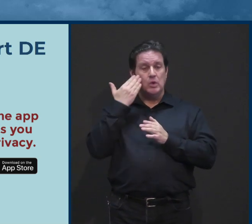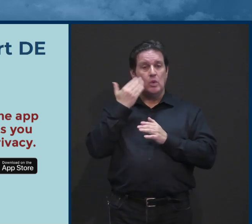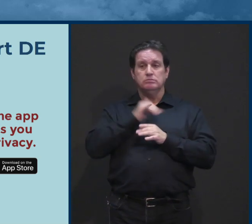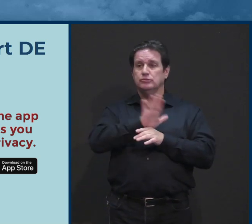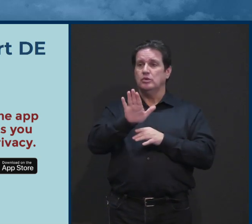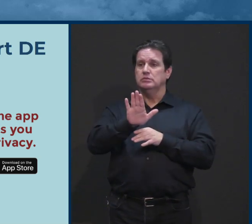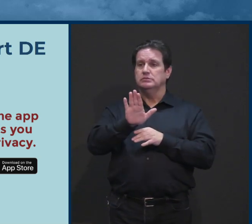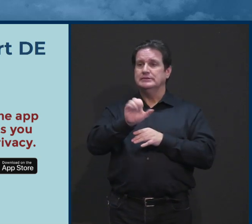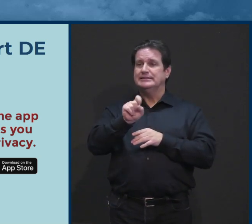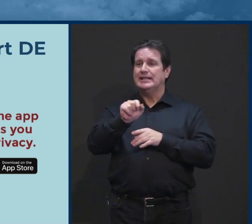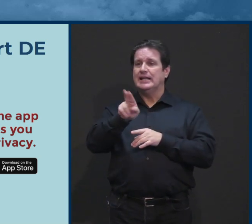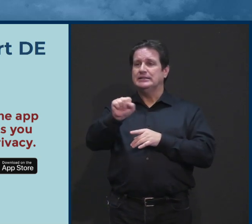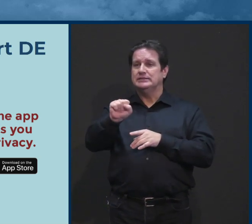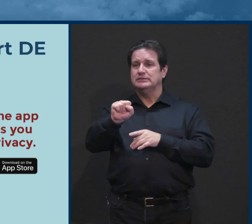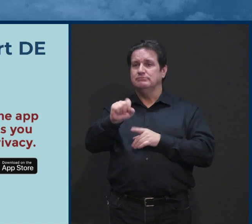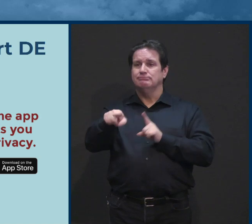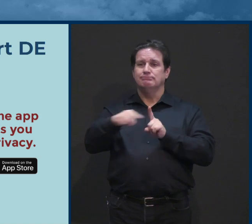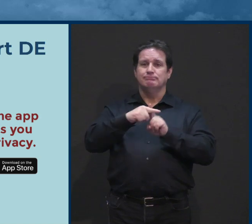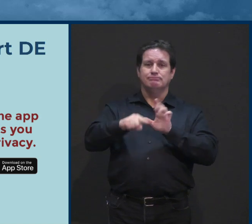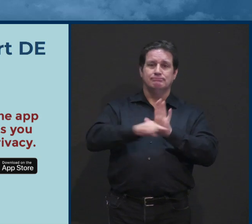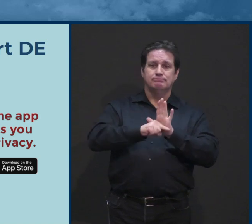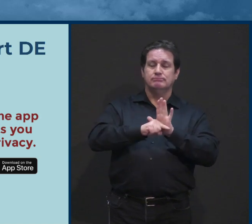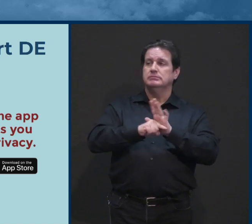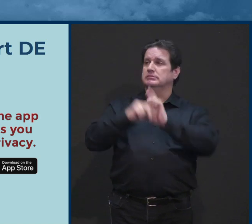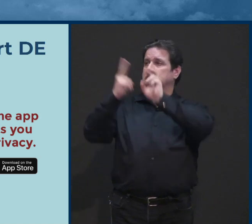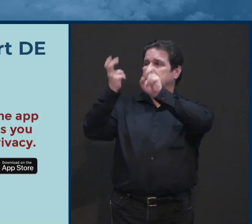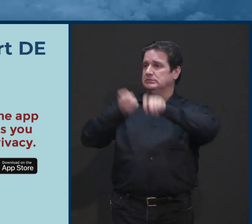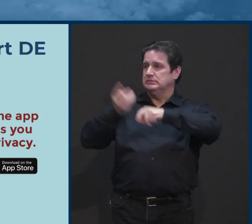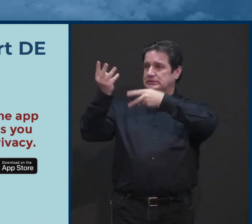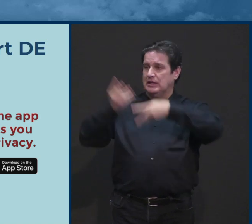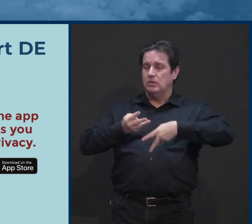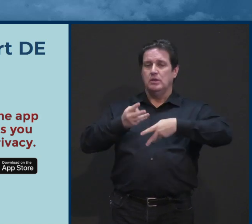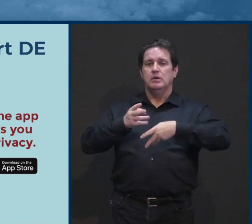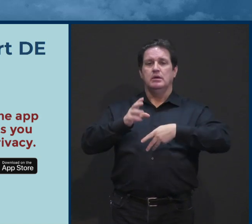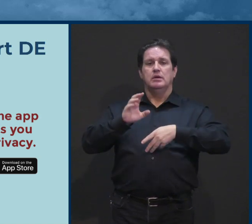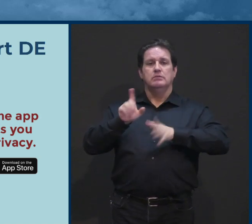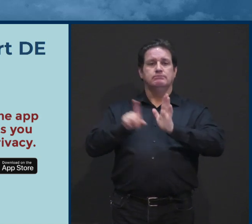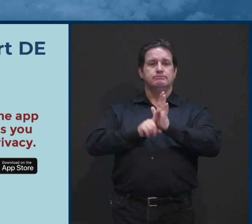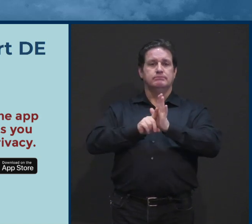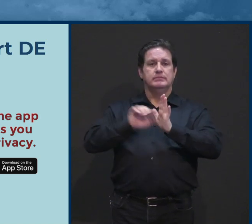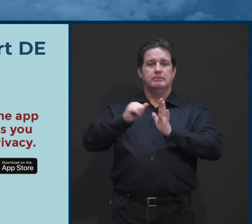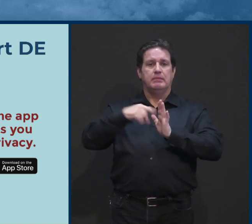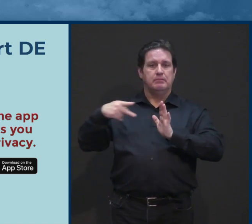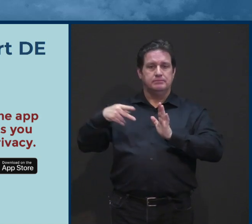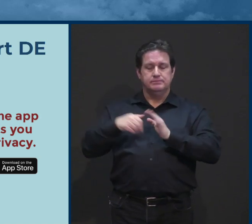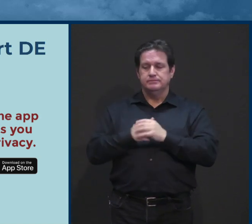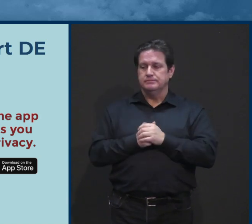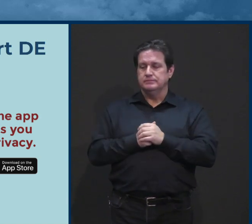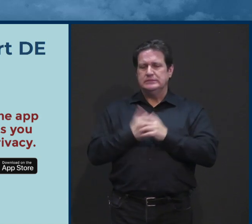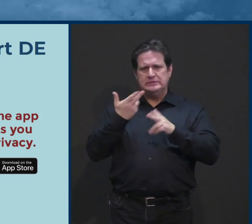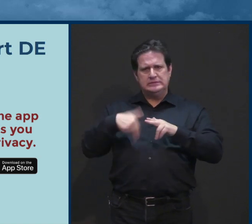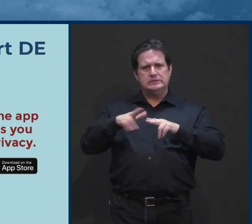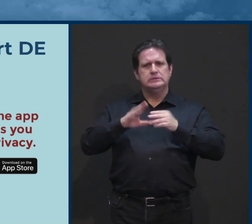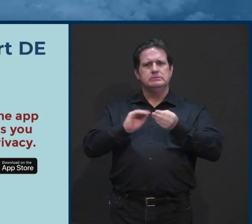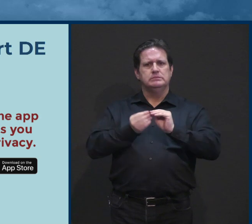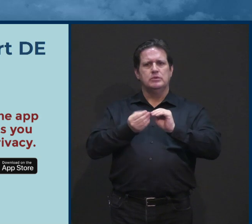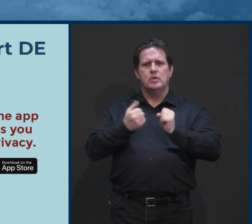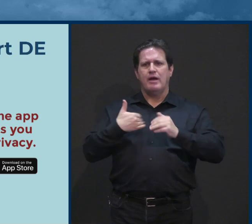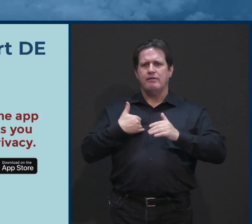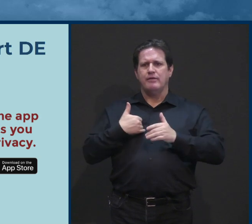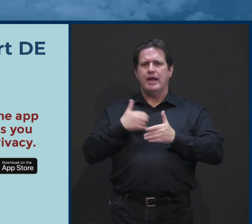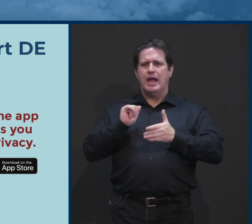COVID-19 status. Download our COVID Alert DE app. We're starting to still increase the number of people